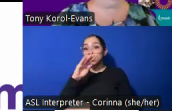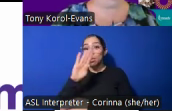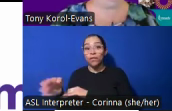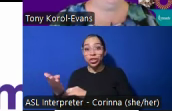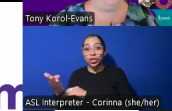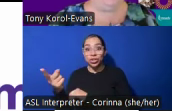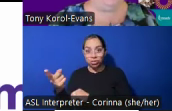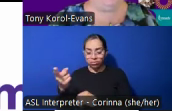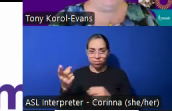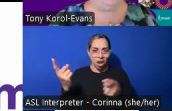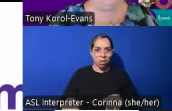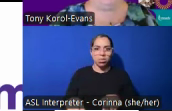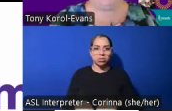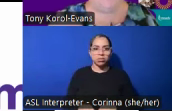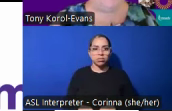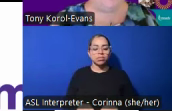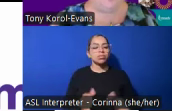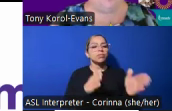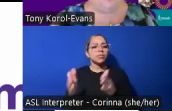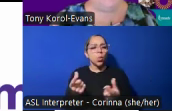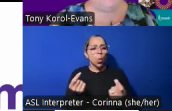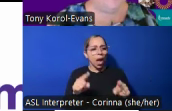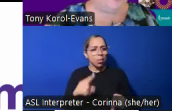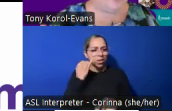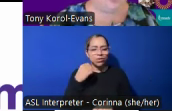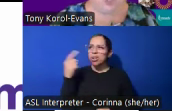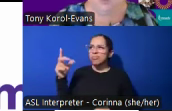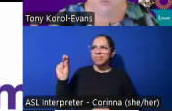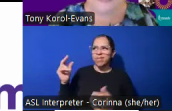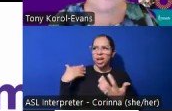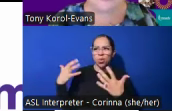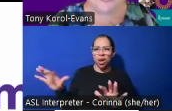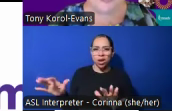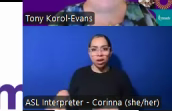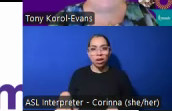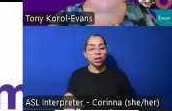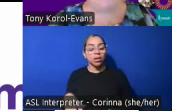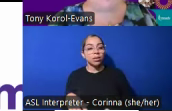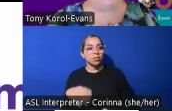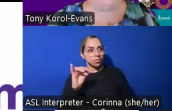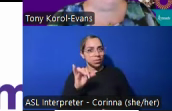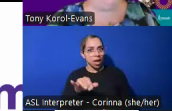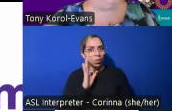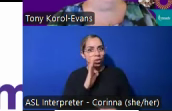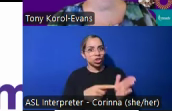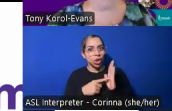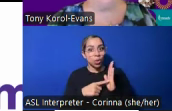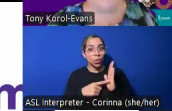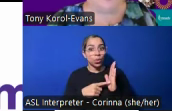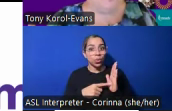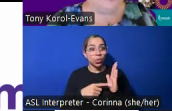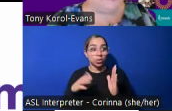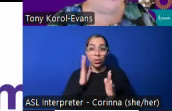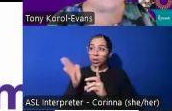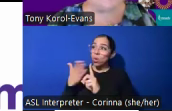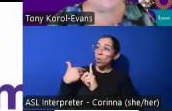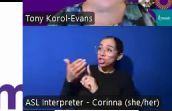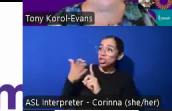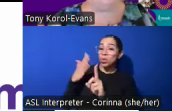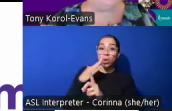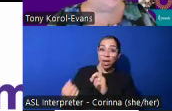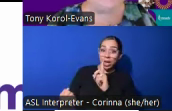What would happen if you told them you didn't want to do that? That lets you know. If they say no, what is going to happen to them? Are they going to be coerced? Are they going to be